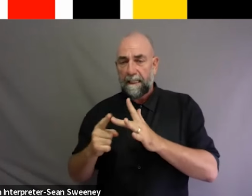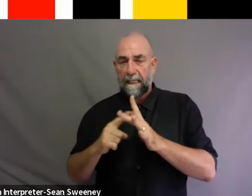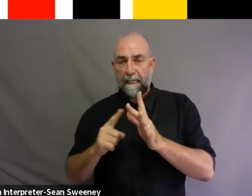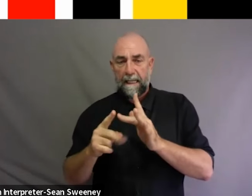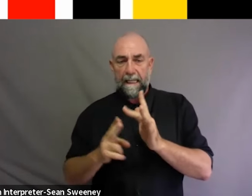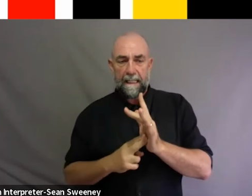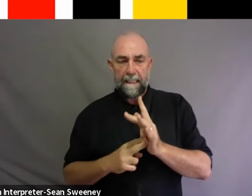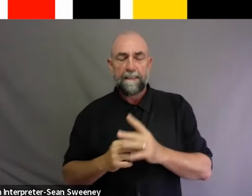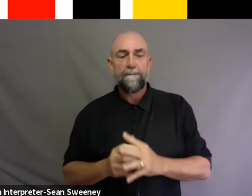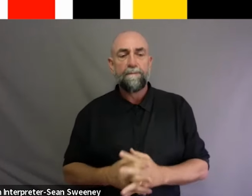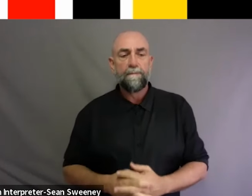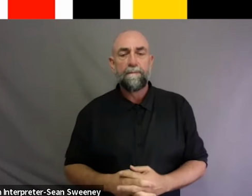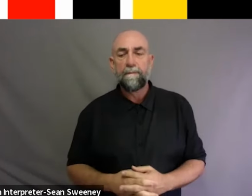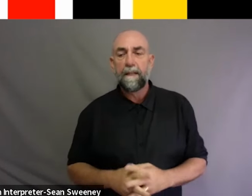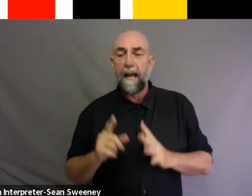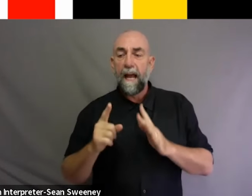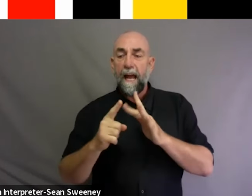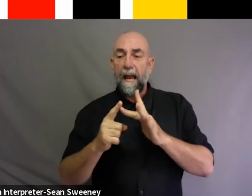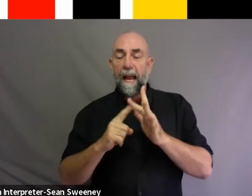Engineering. So